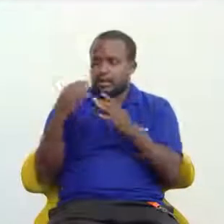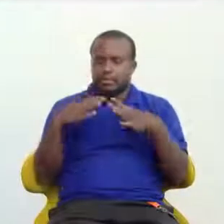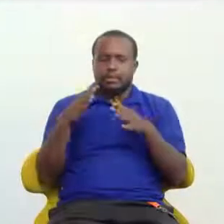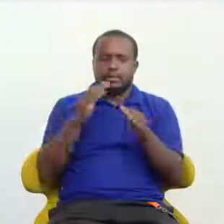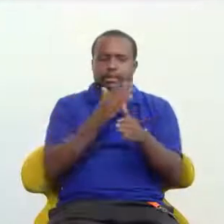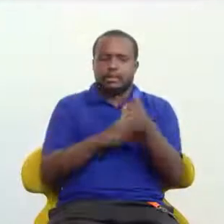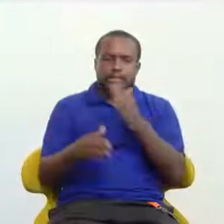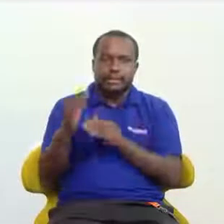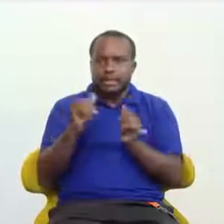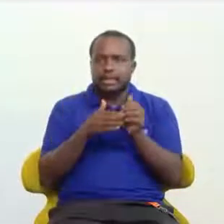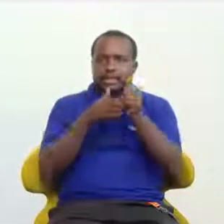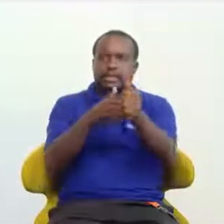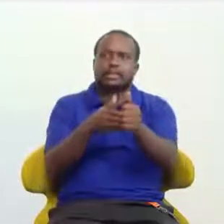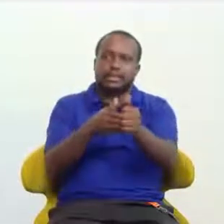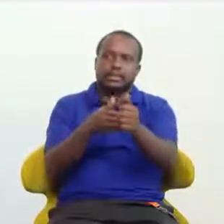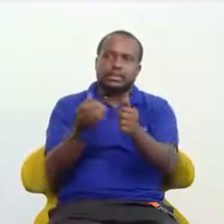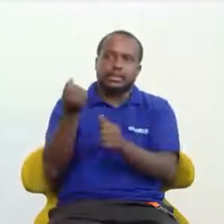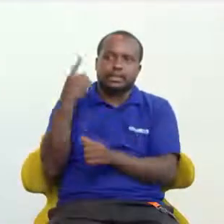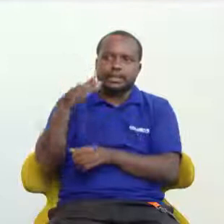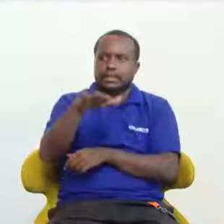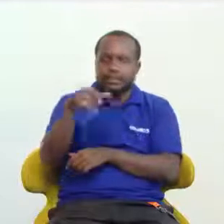can guide you to exactly what this is.